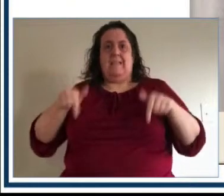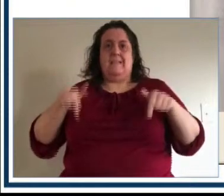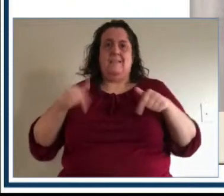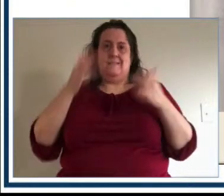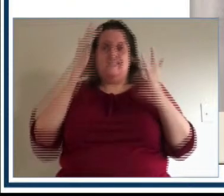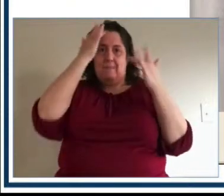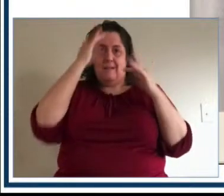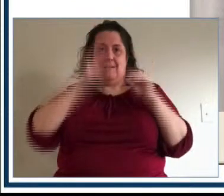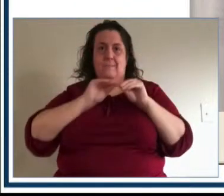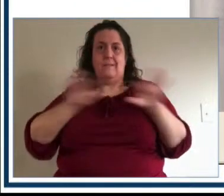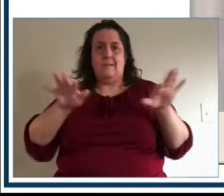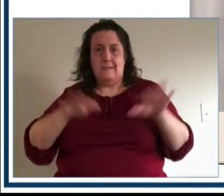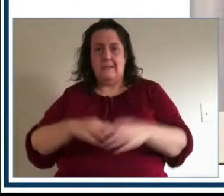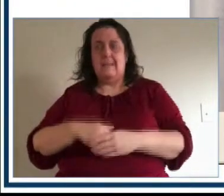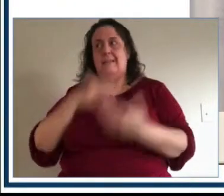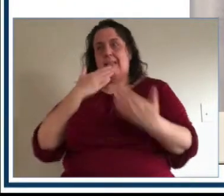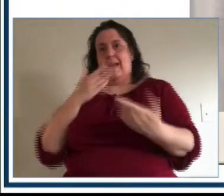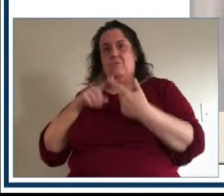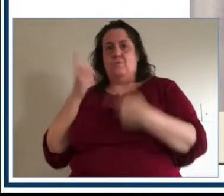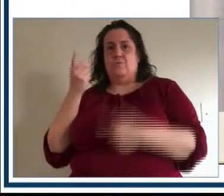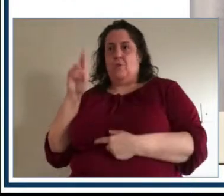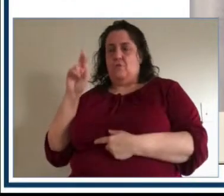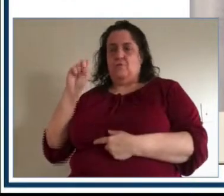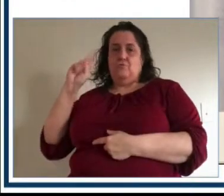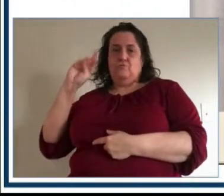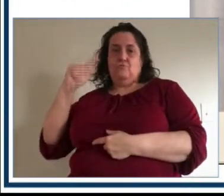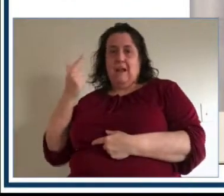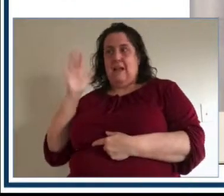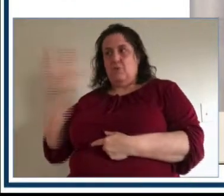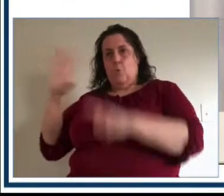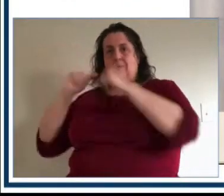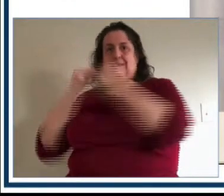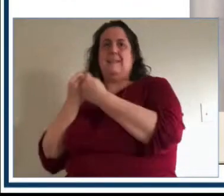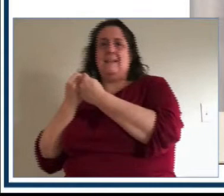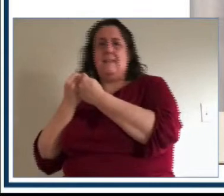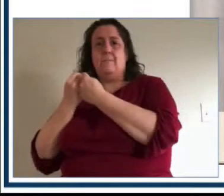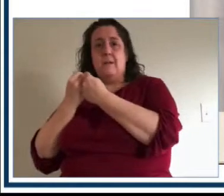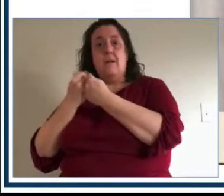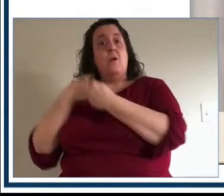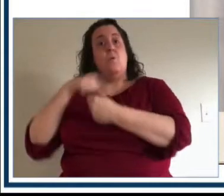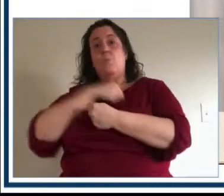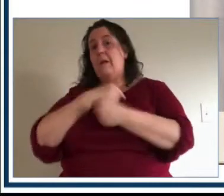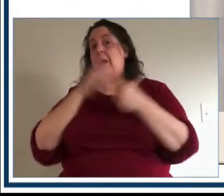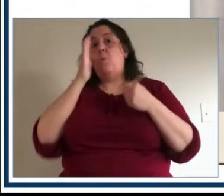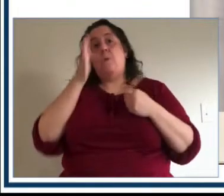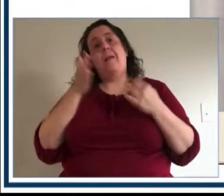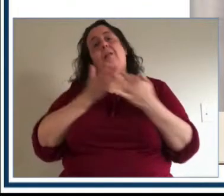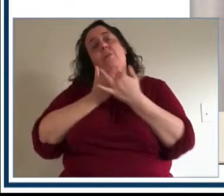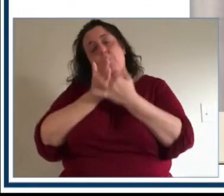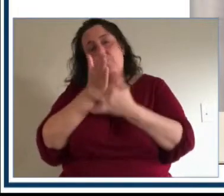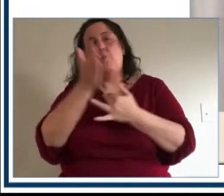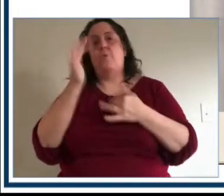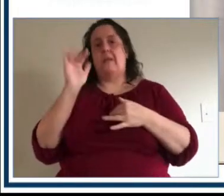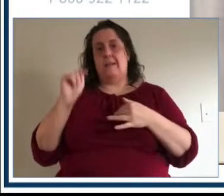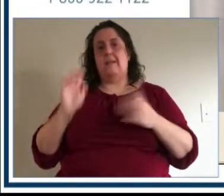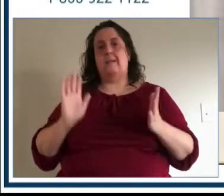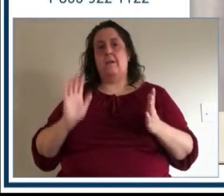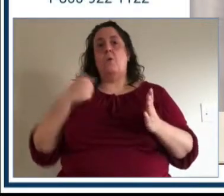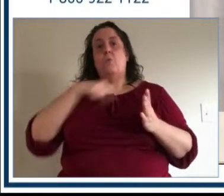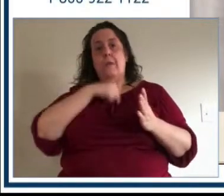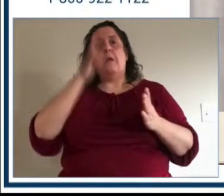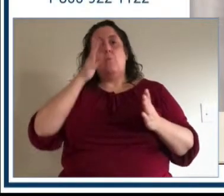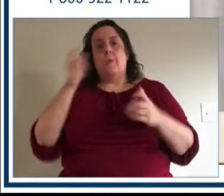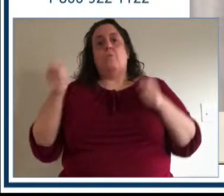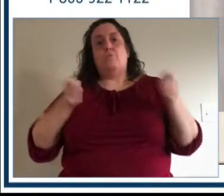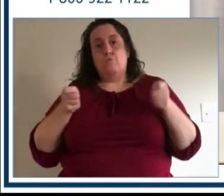team. We'll get through this. We'll get this under control. We'll get it under control if we keep